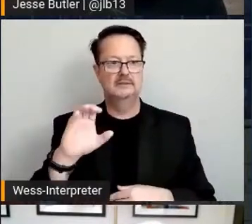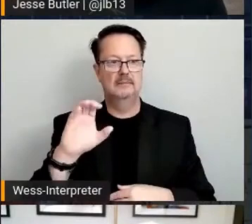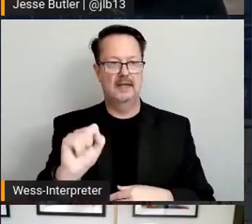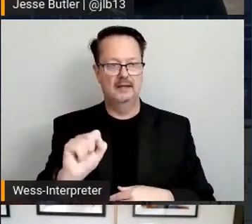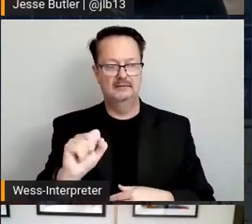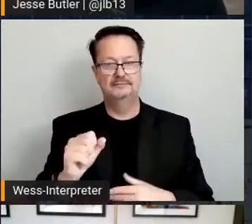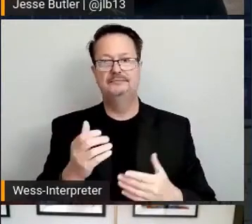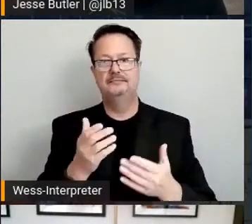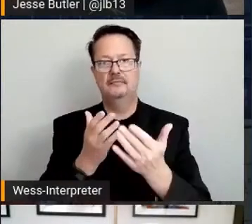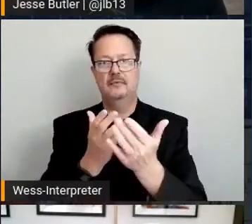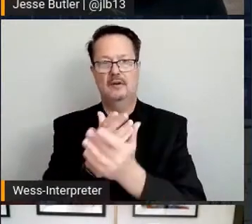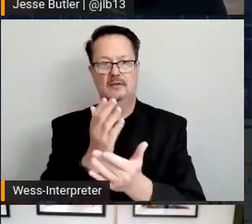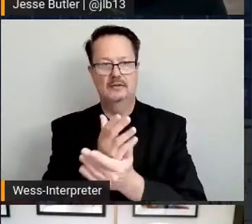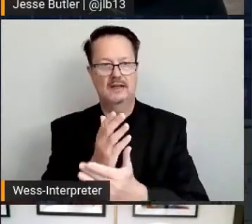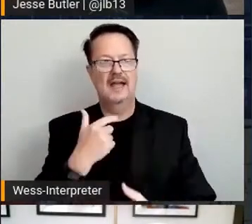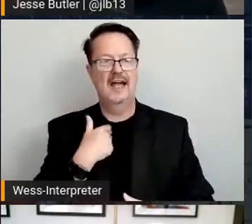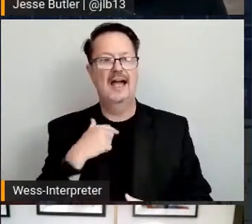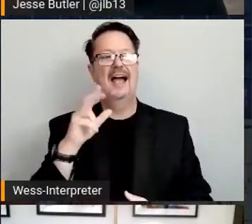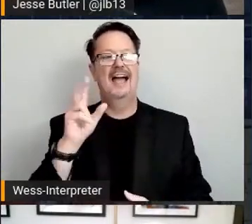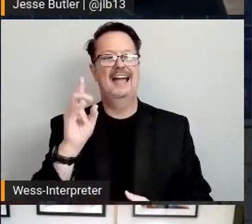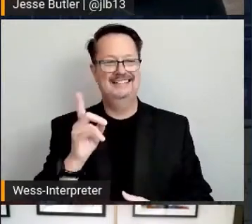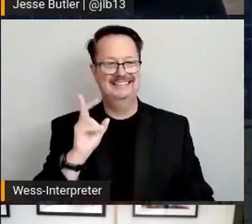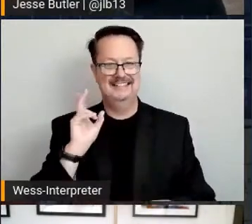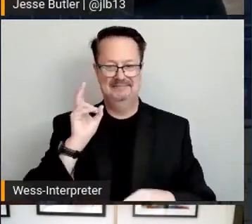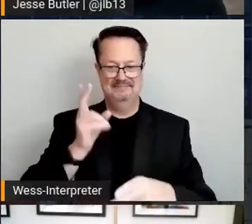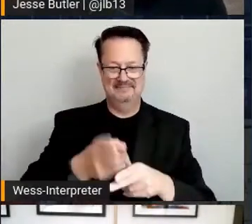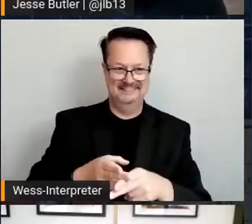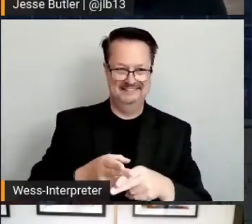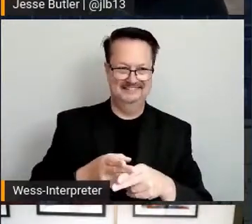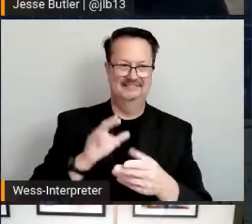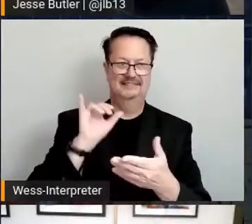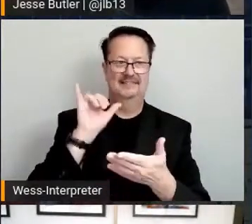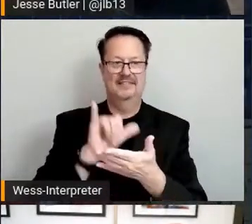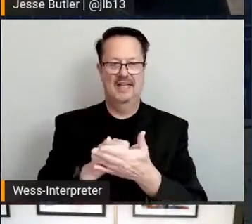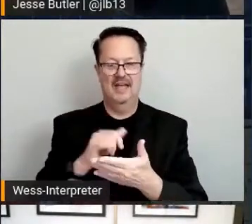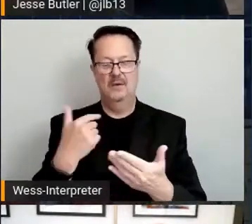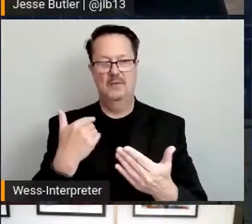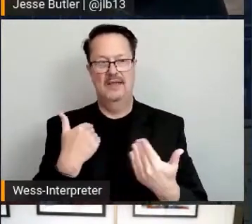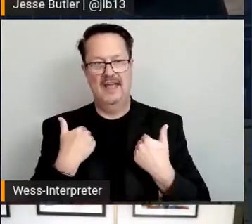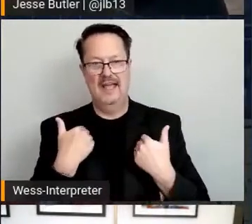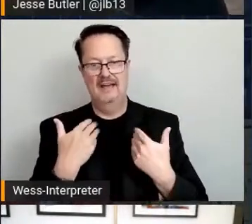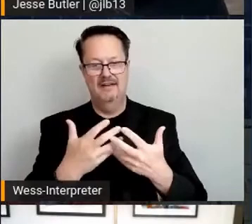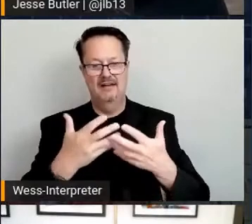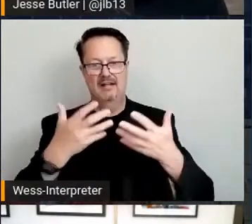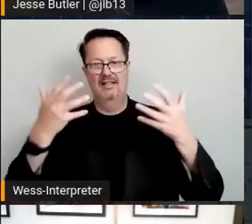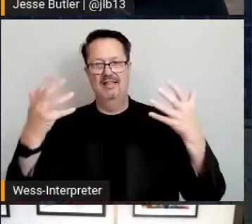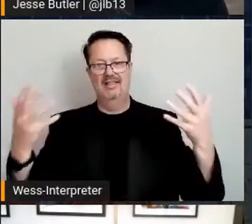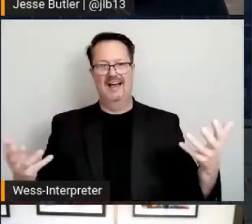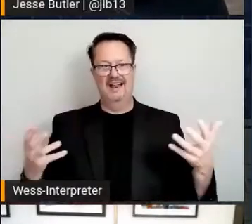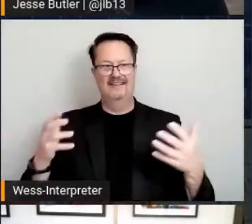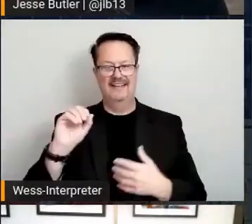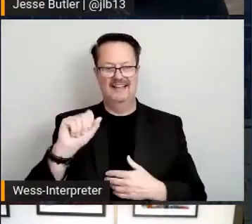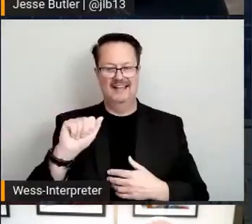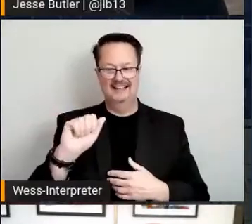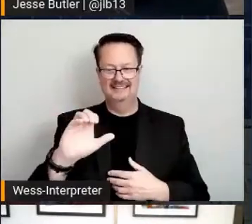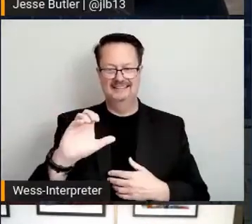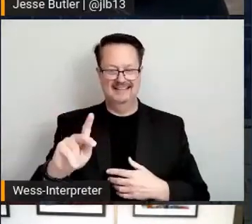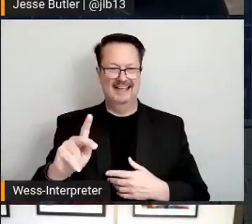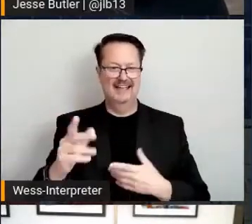All right, I did mention that we have a lot of ACK service